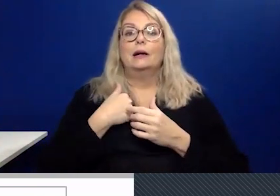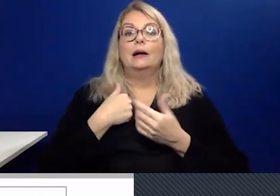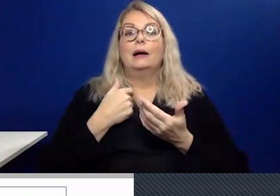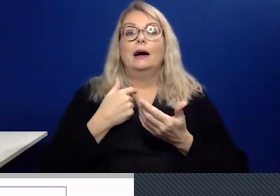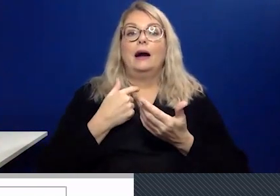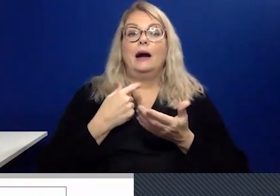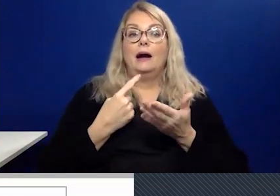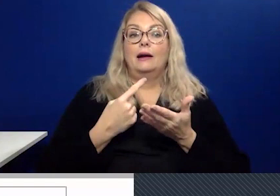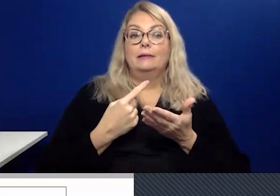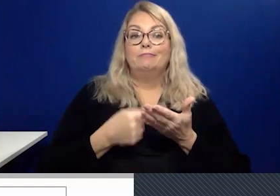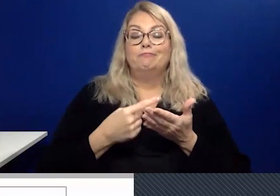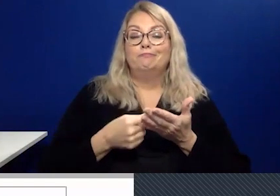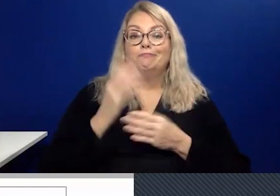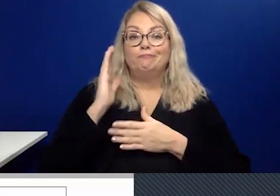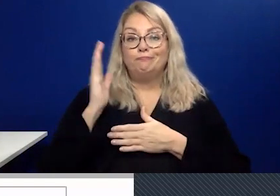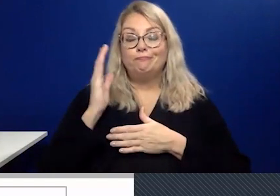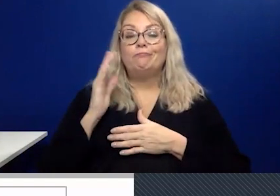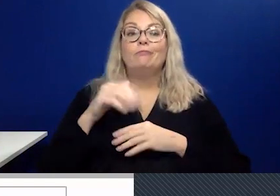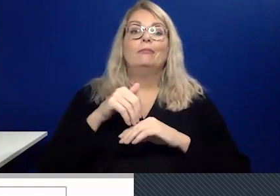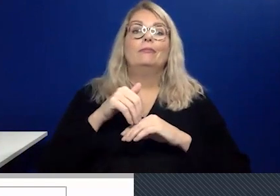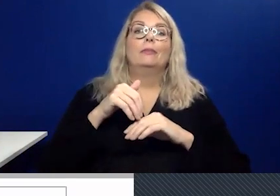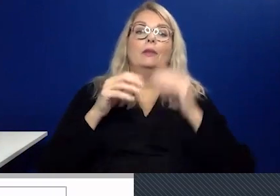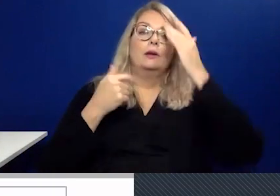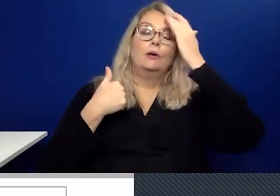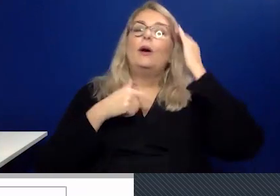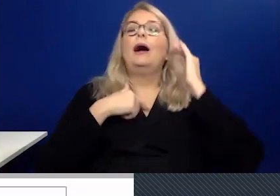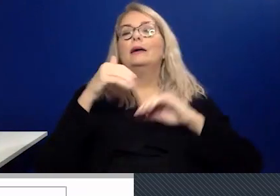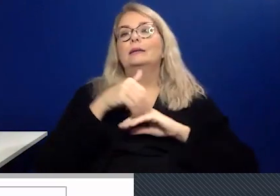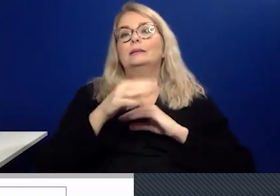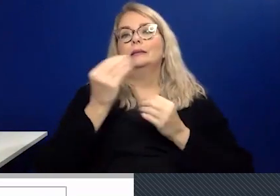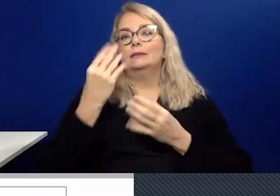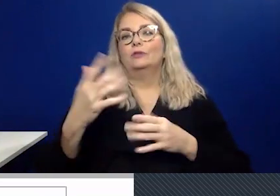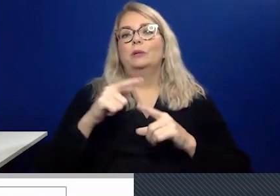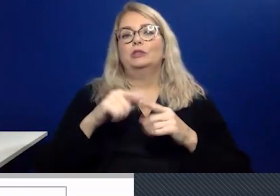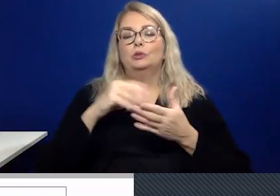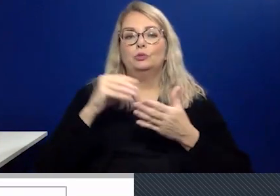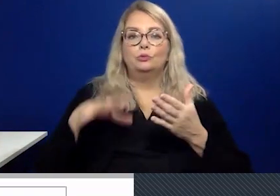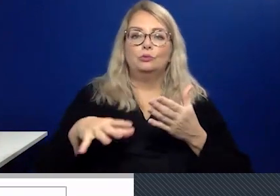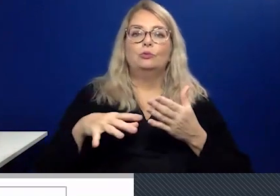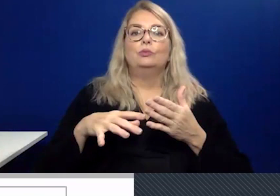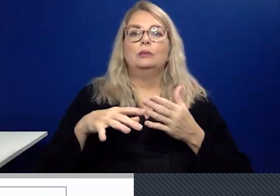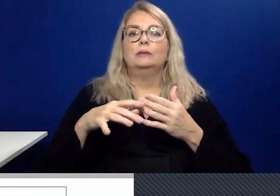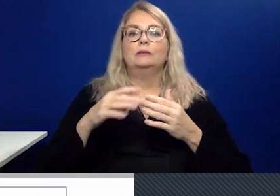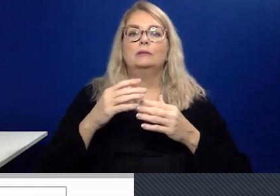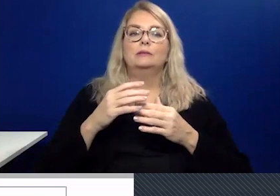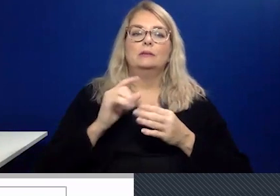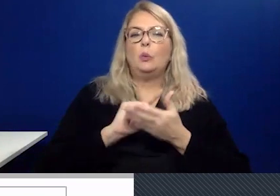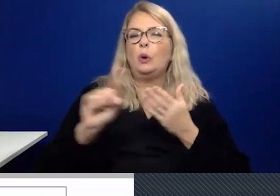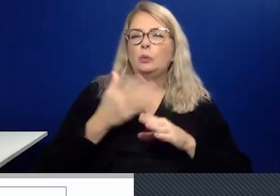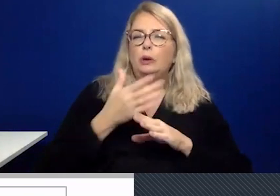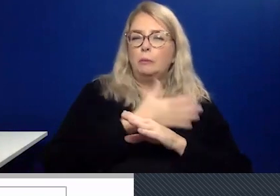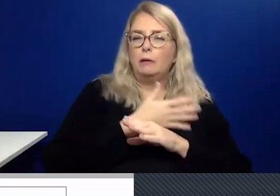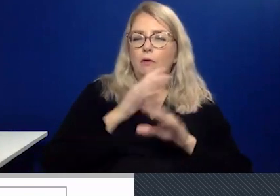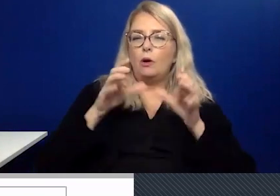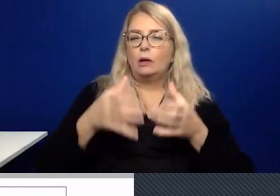class starts, and I send information to the students about this is how to access your student service.